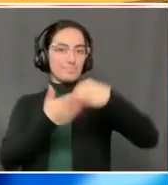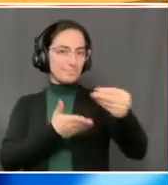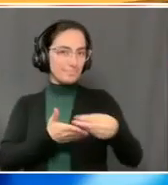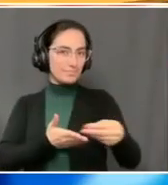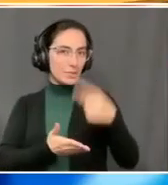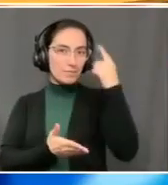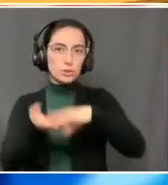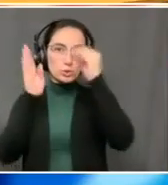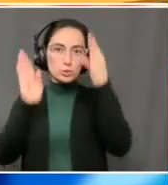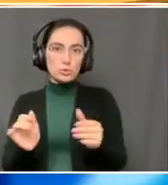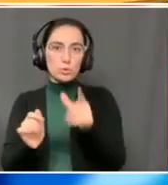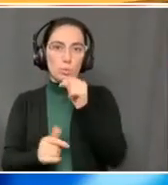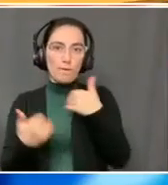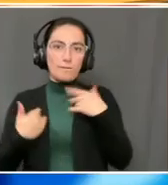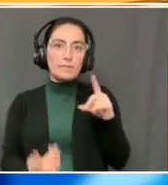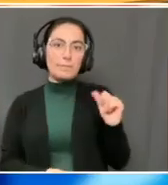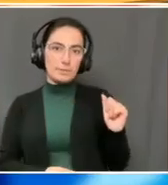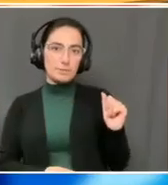with disabilities.